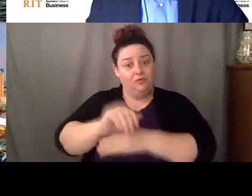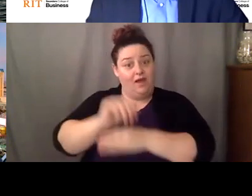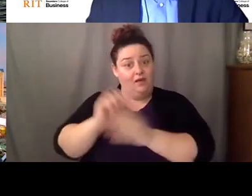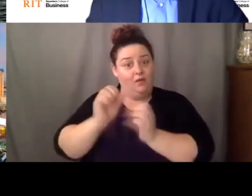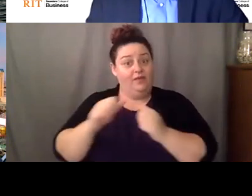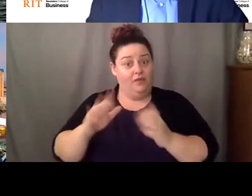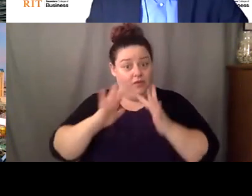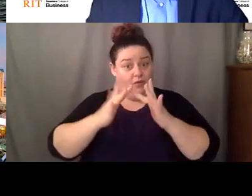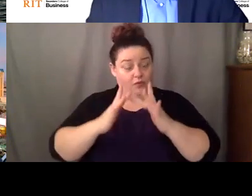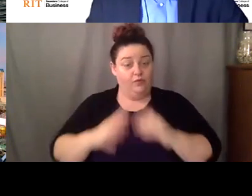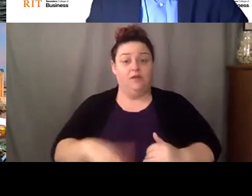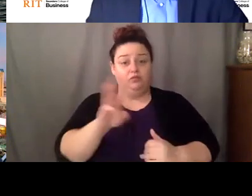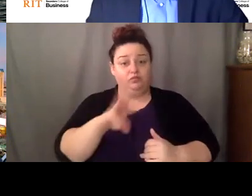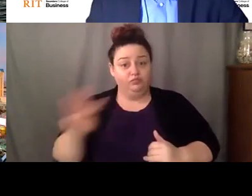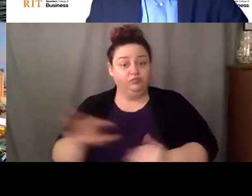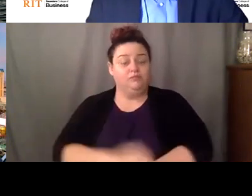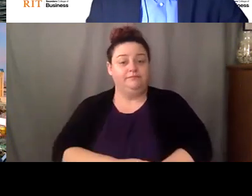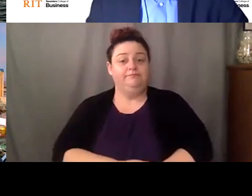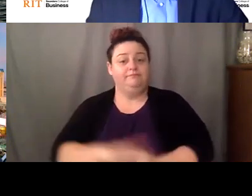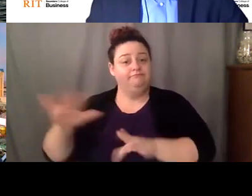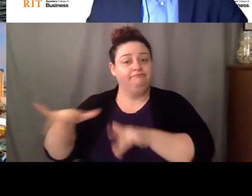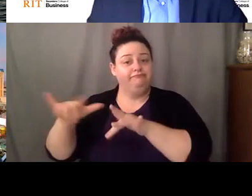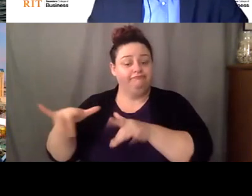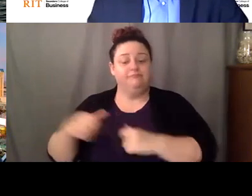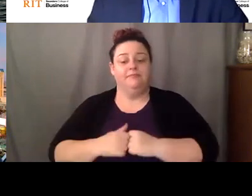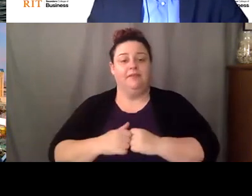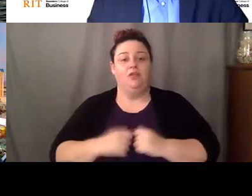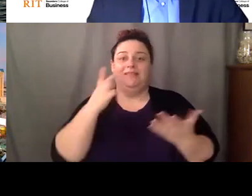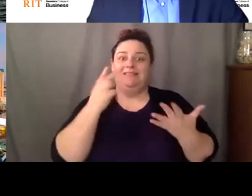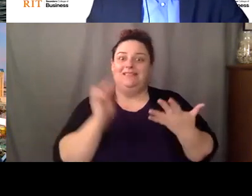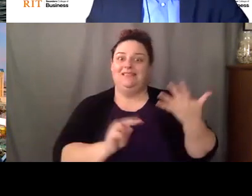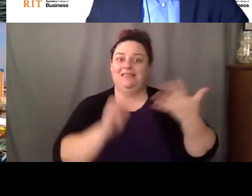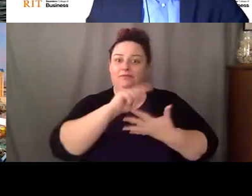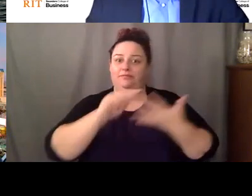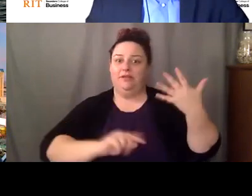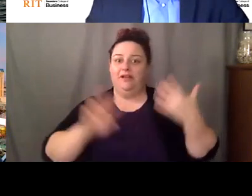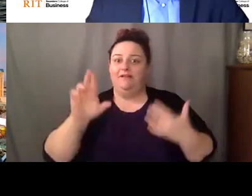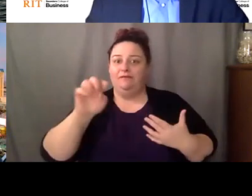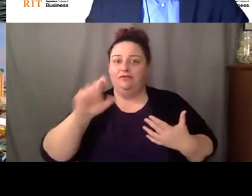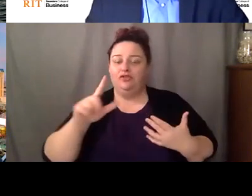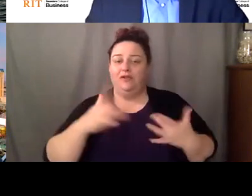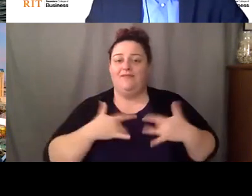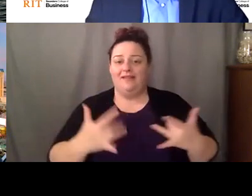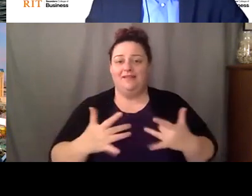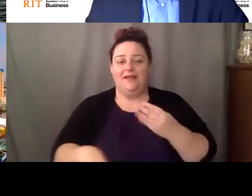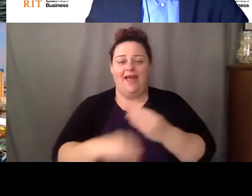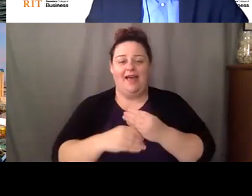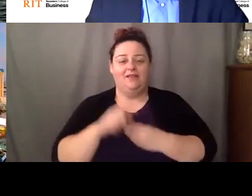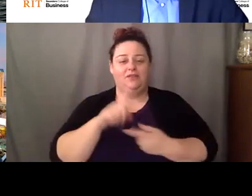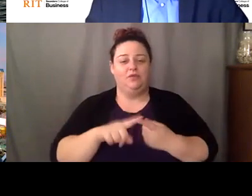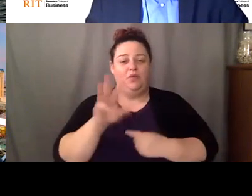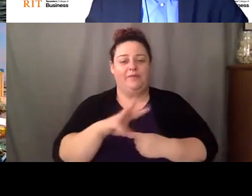recording. You can view a full listing of our upcoming virtual events at the website that I'm putting in the chat window right